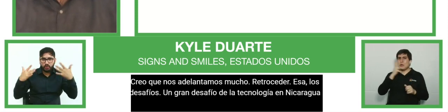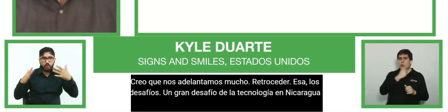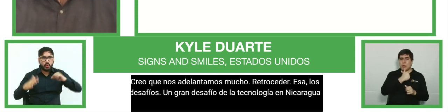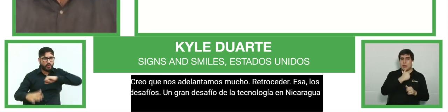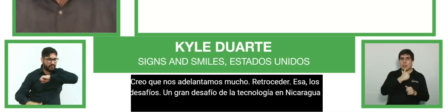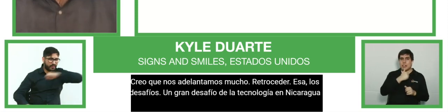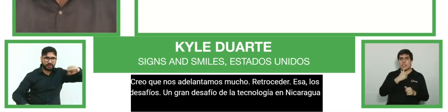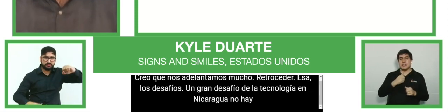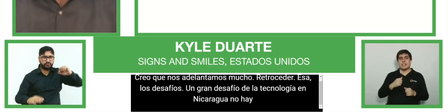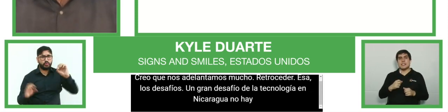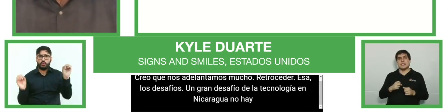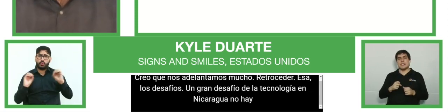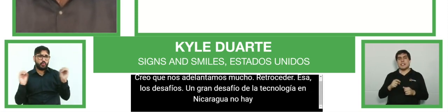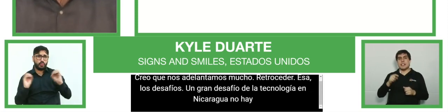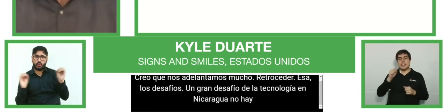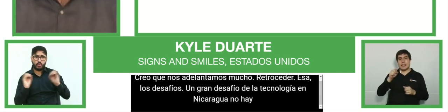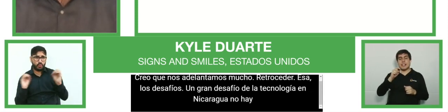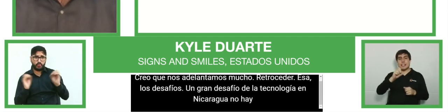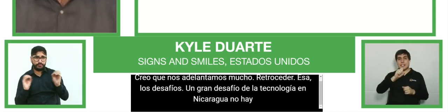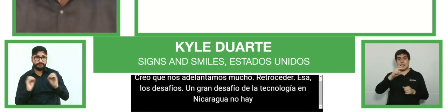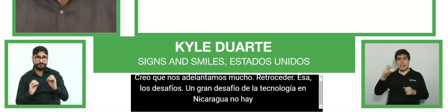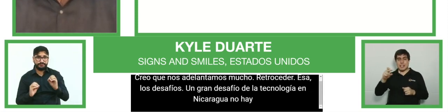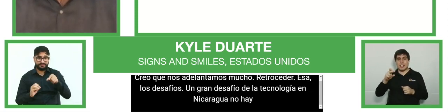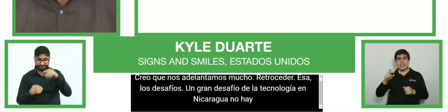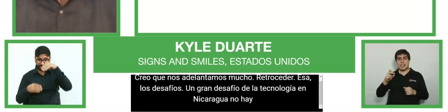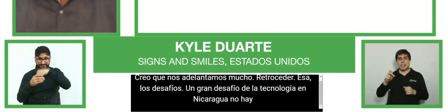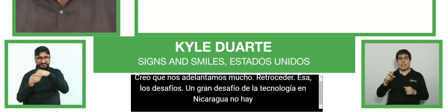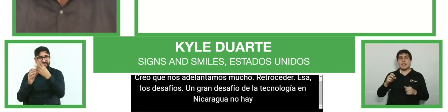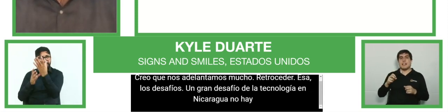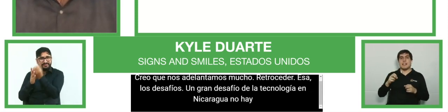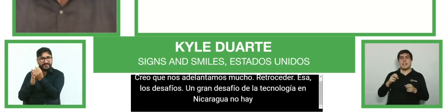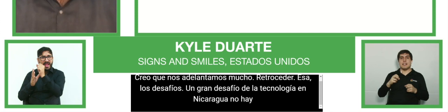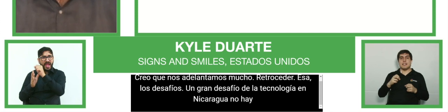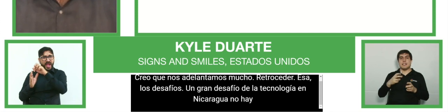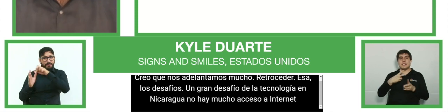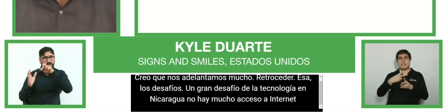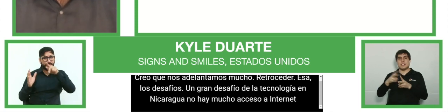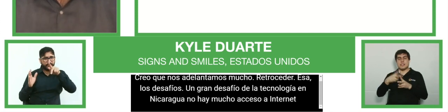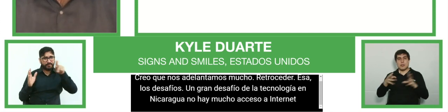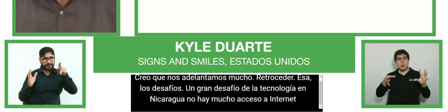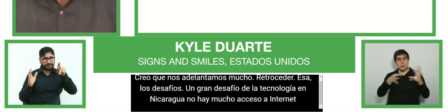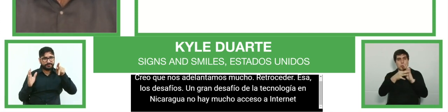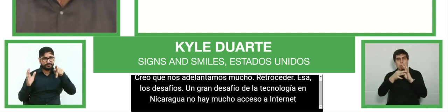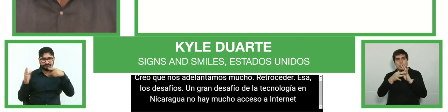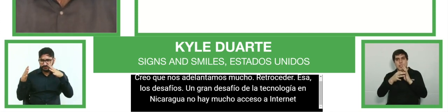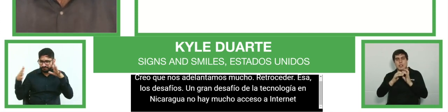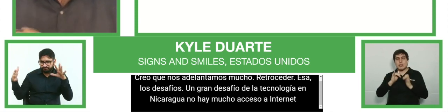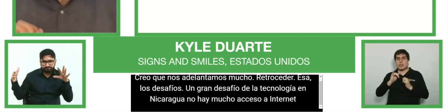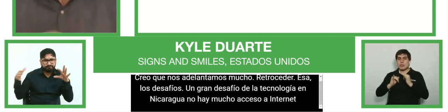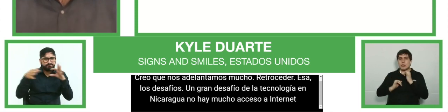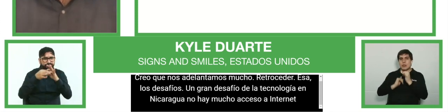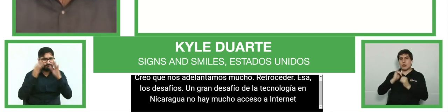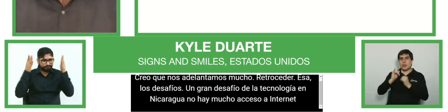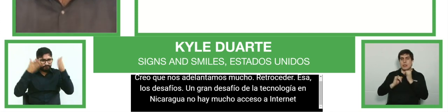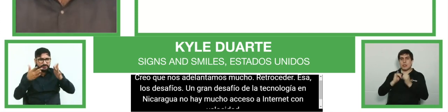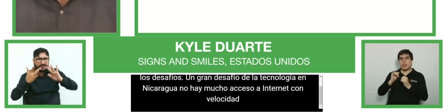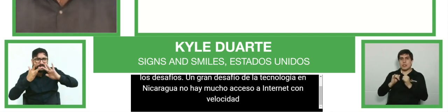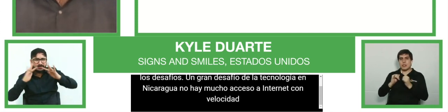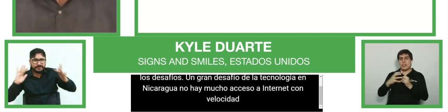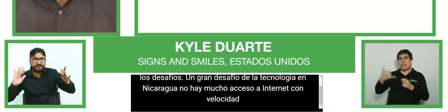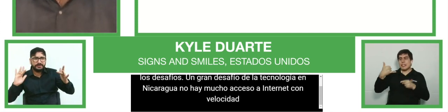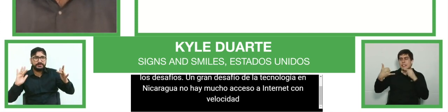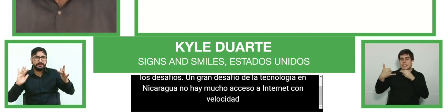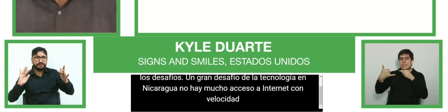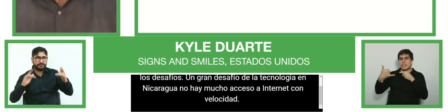of inexpensive Android phones and that it could be used without an internet connection. Next slide.